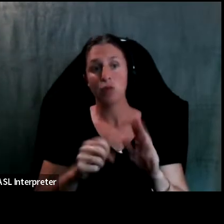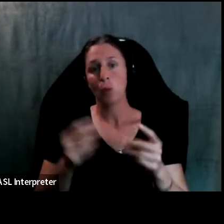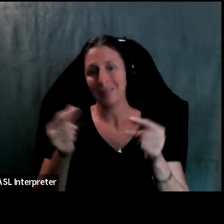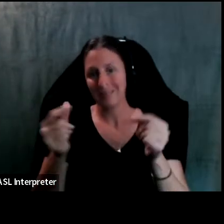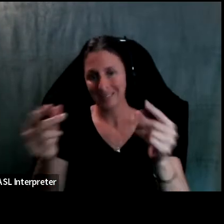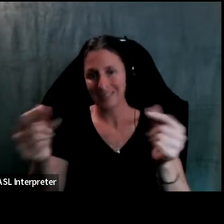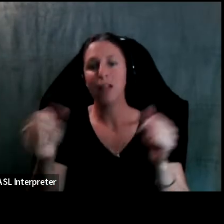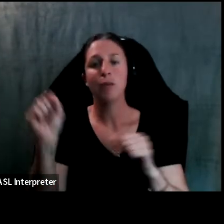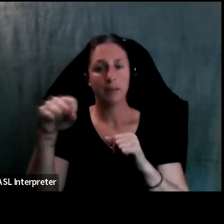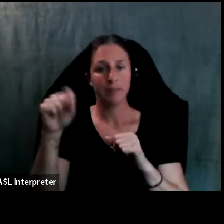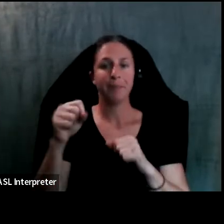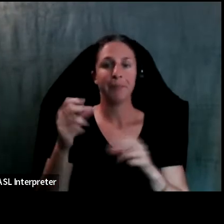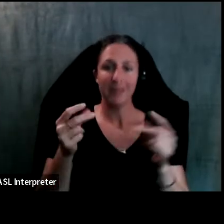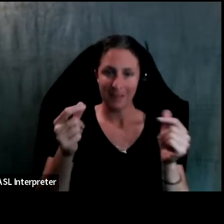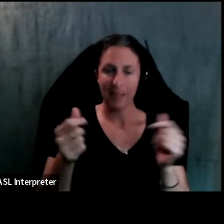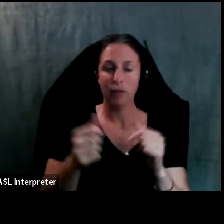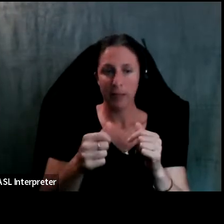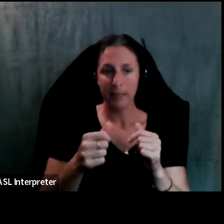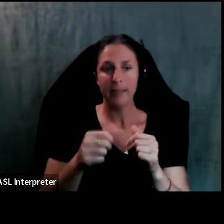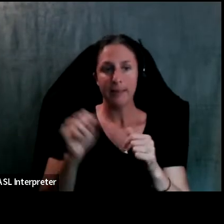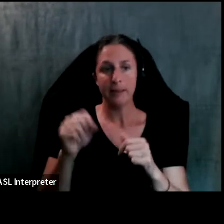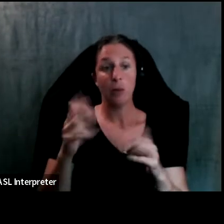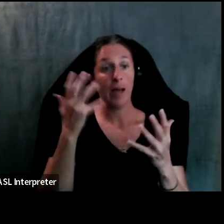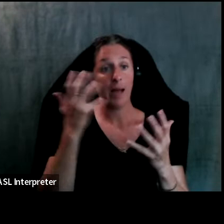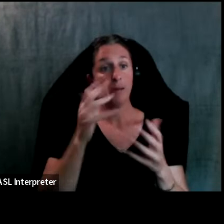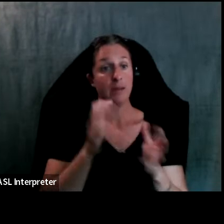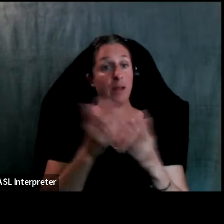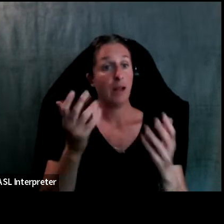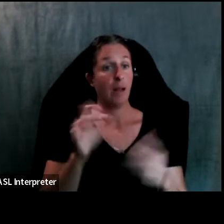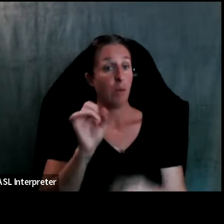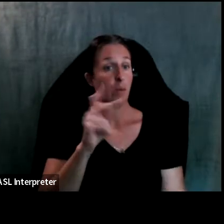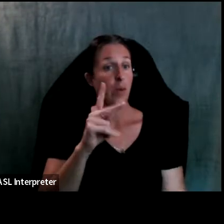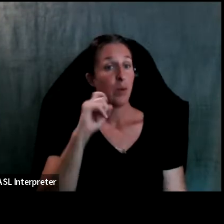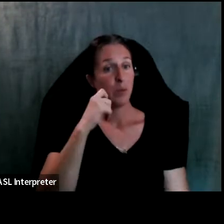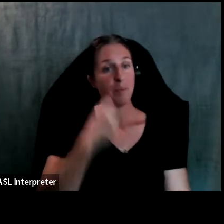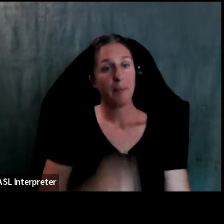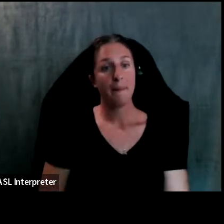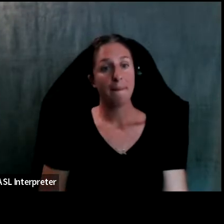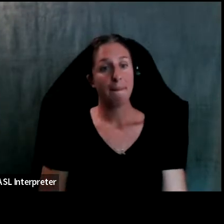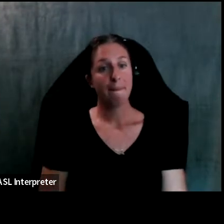it's accelerated. That's, yes. Yeah, that's a lot. Okay, cool.